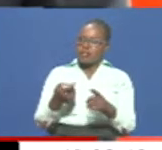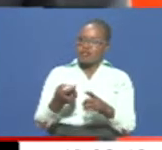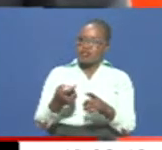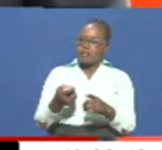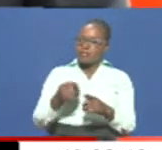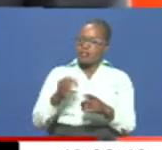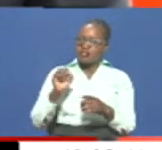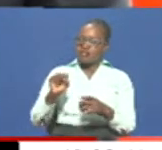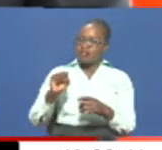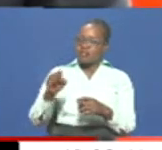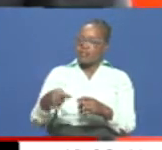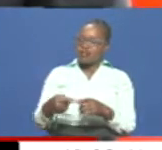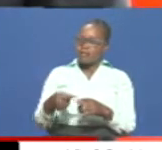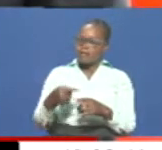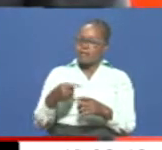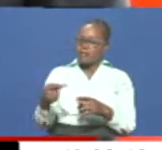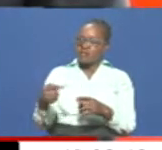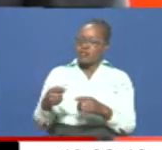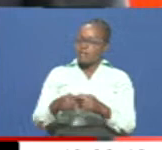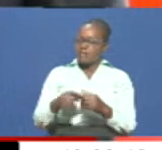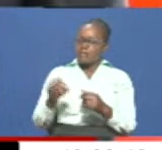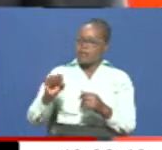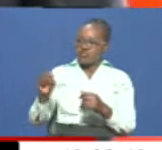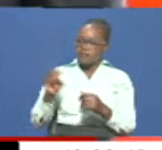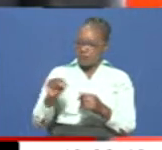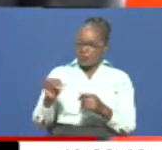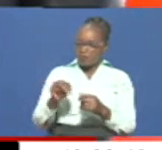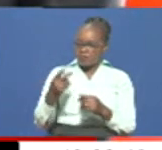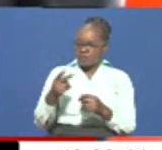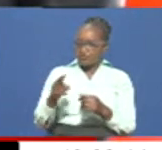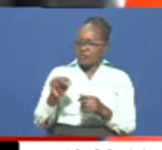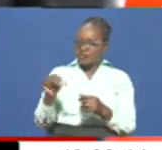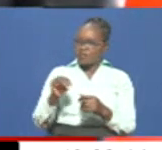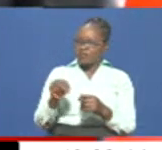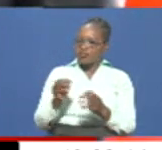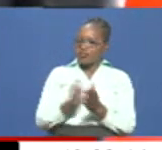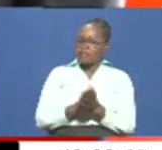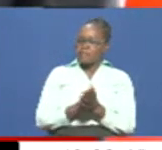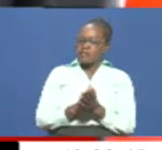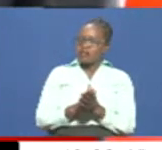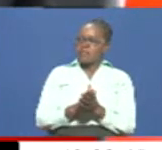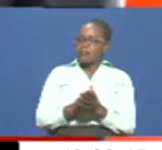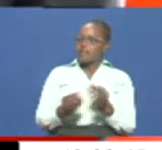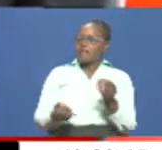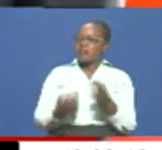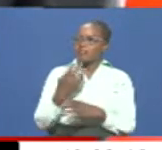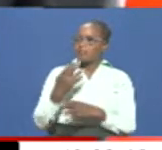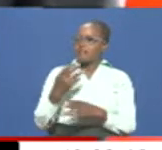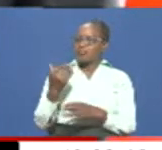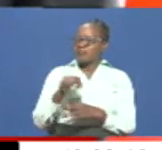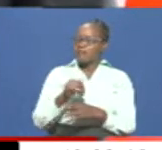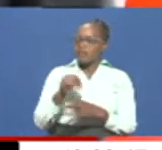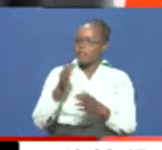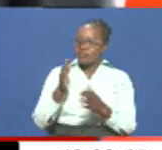shillings to $1 million, 2 million shillings. So that's a format we're creating, and we will launch this at Make It Kenya. So any business that has an idea and a good concept that needs some kind of